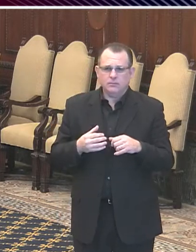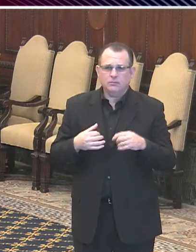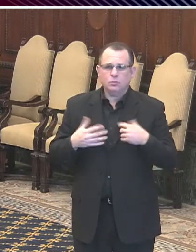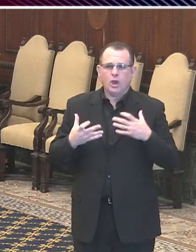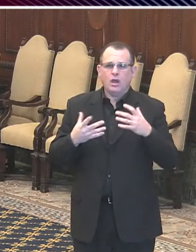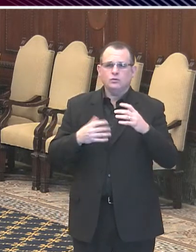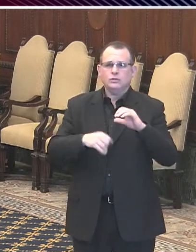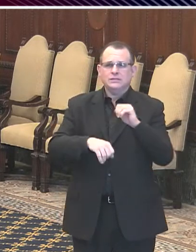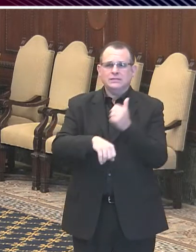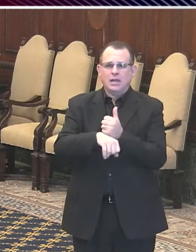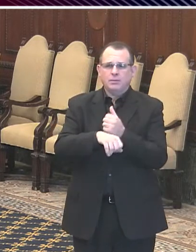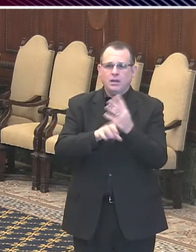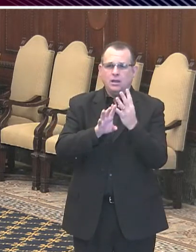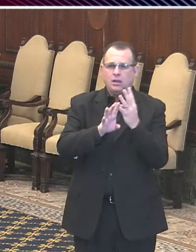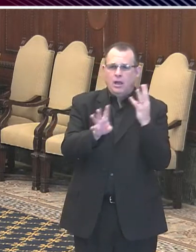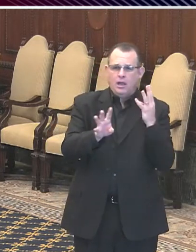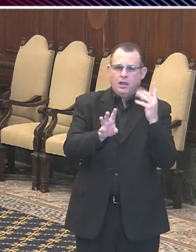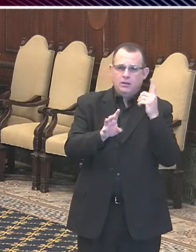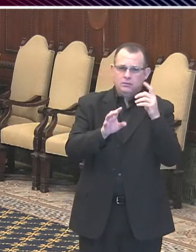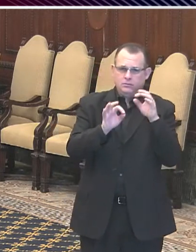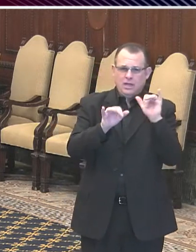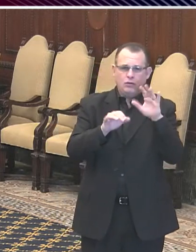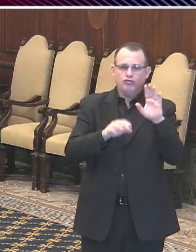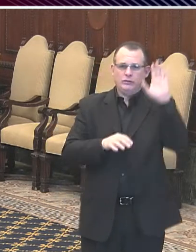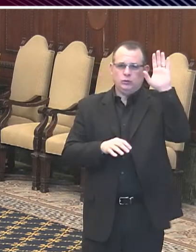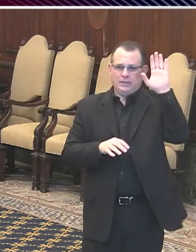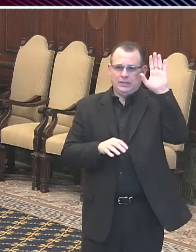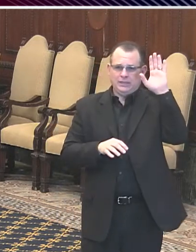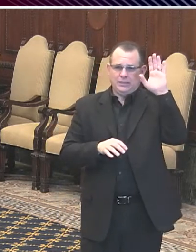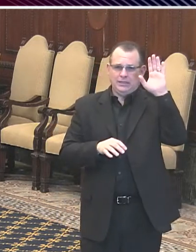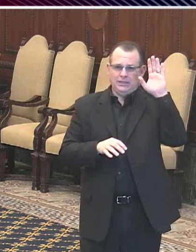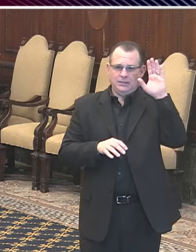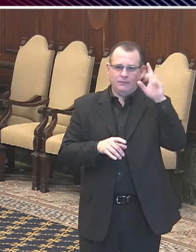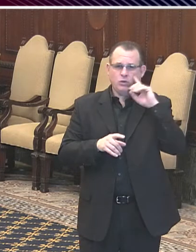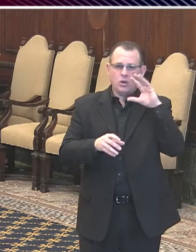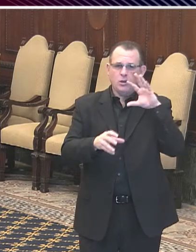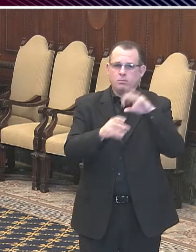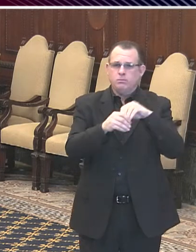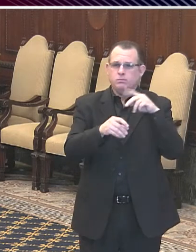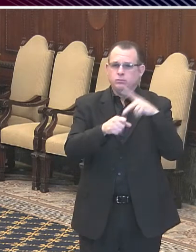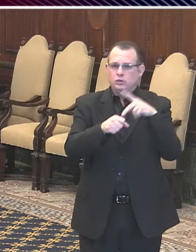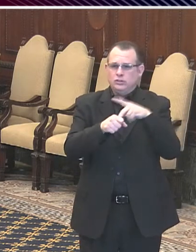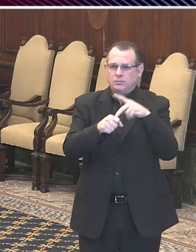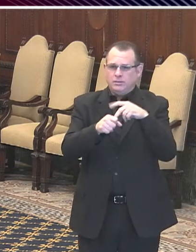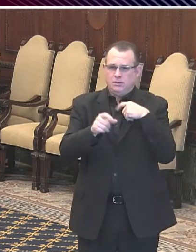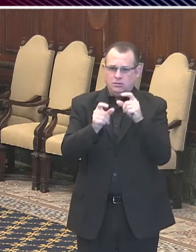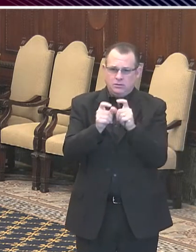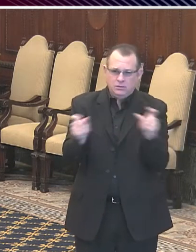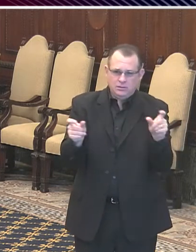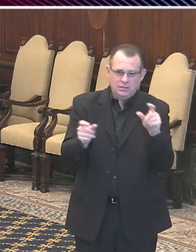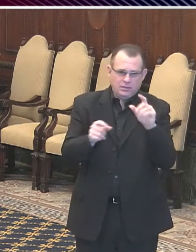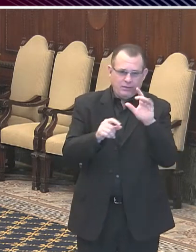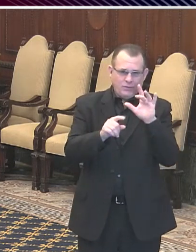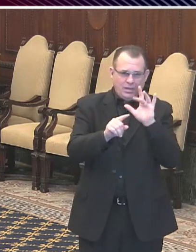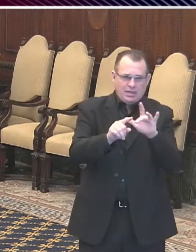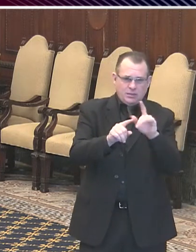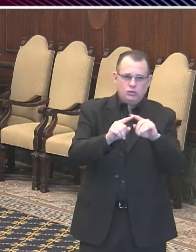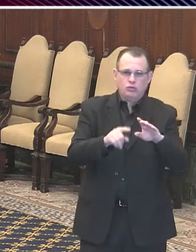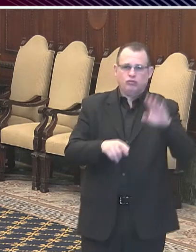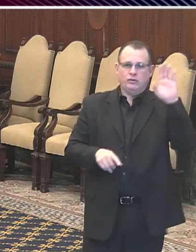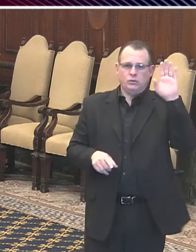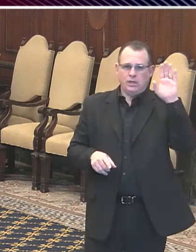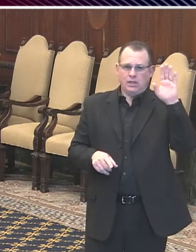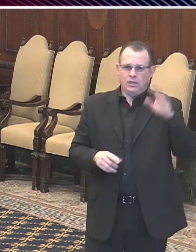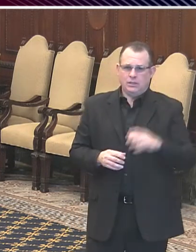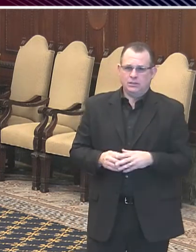chat, it's right under the participants feature. And we will get started with as many questions as we can get